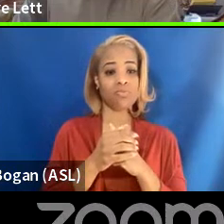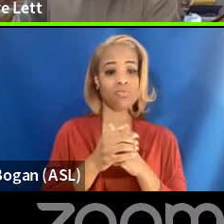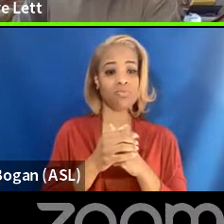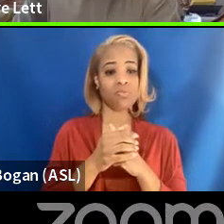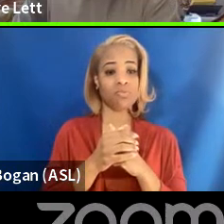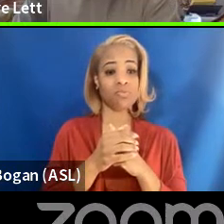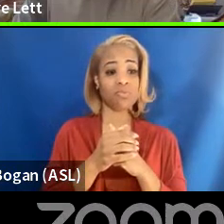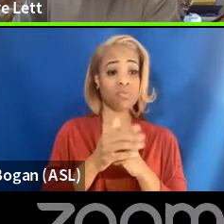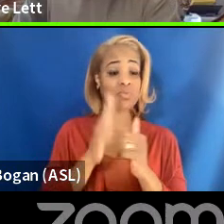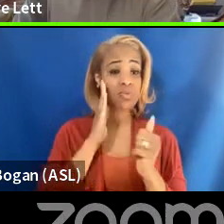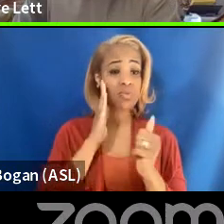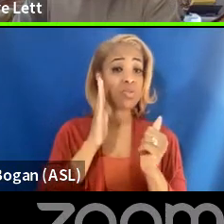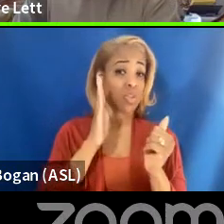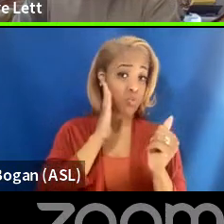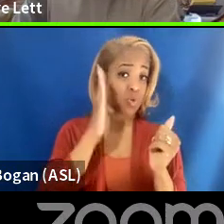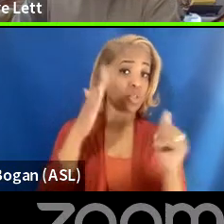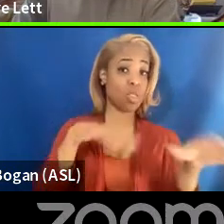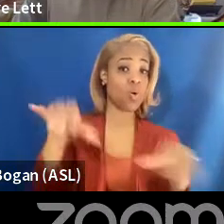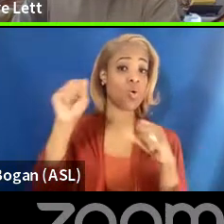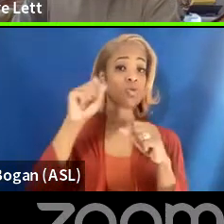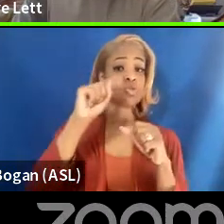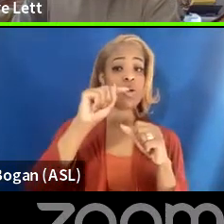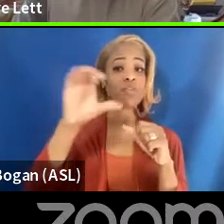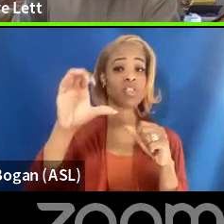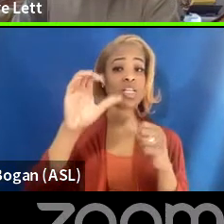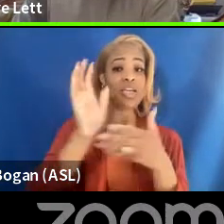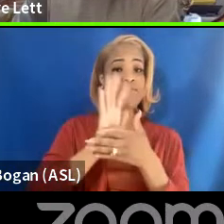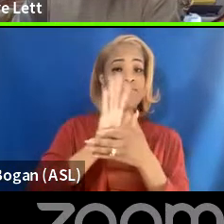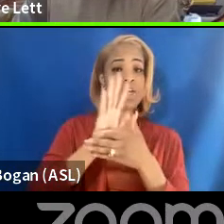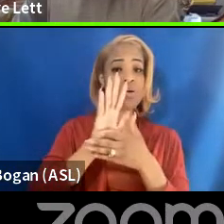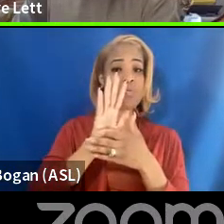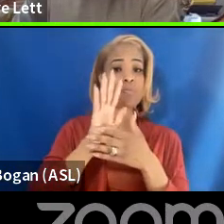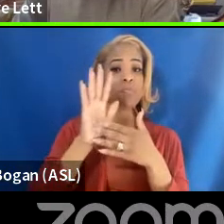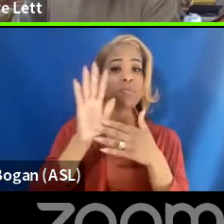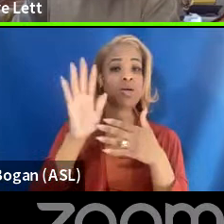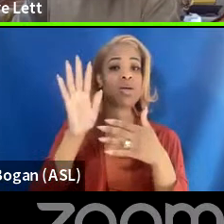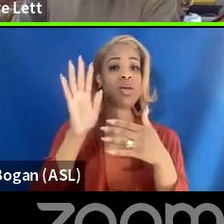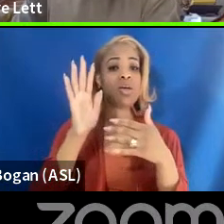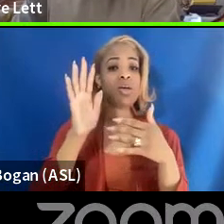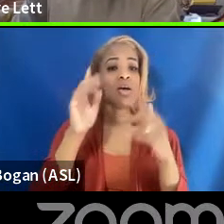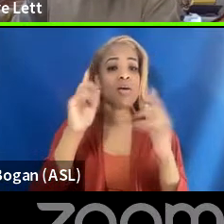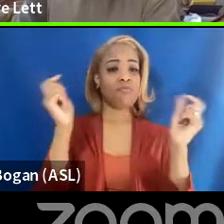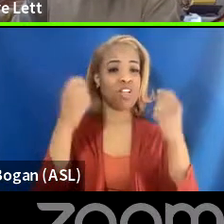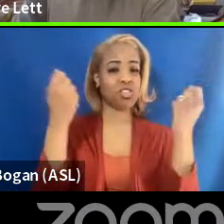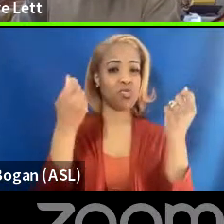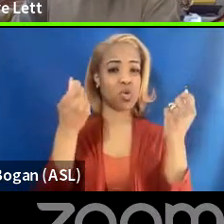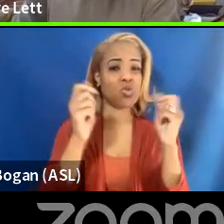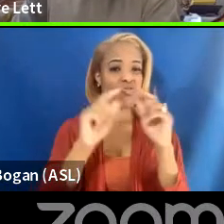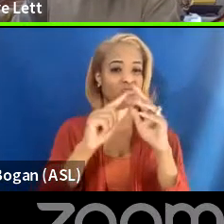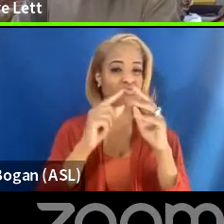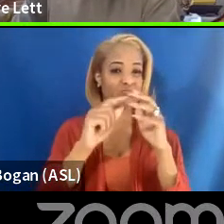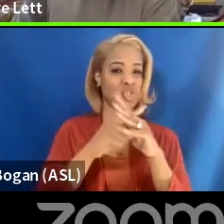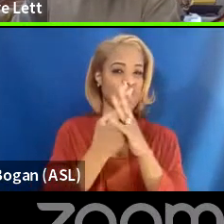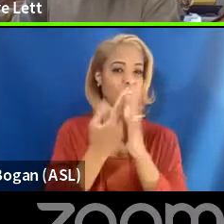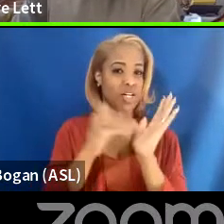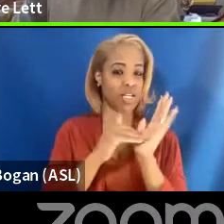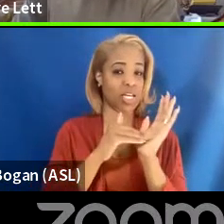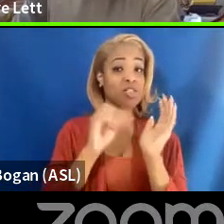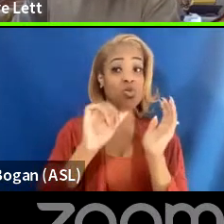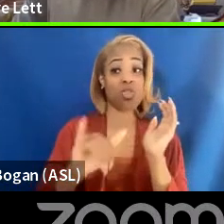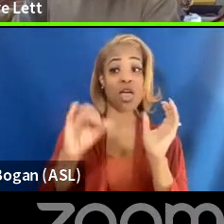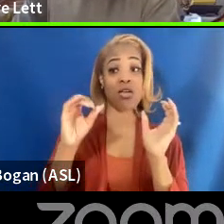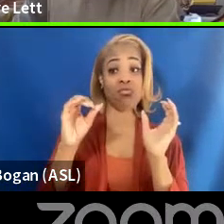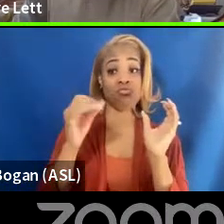Traverse City Film Festival this year again. Starting again. So that would be an